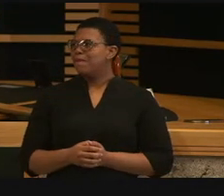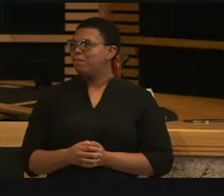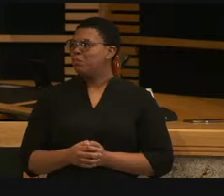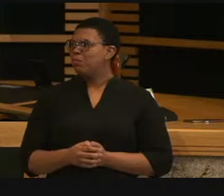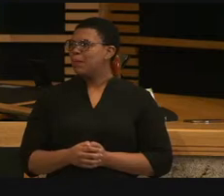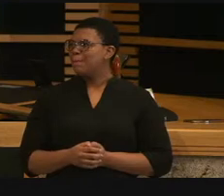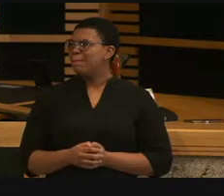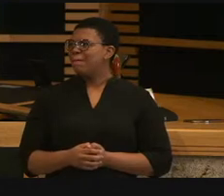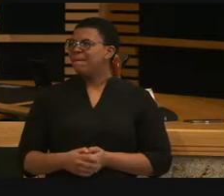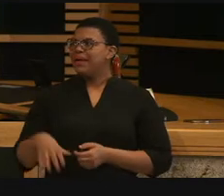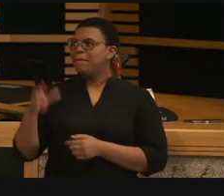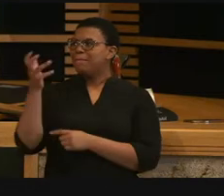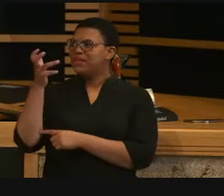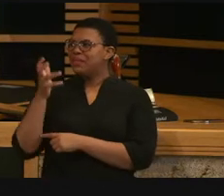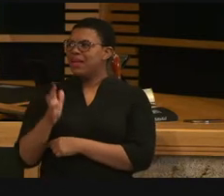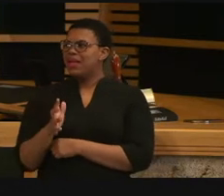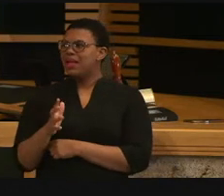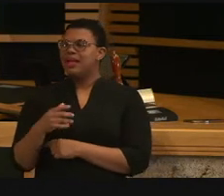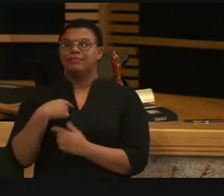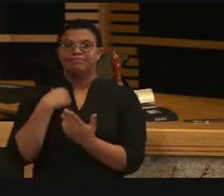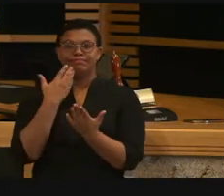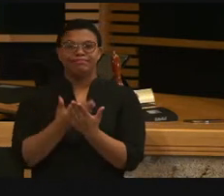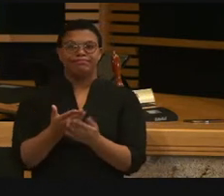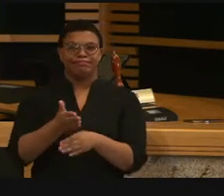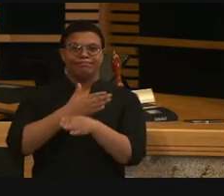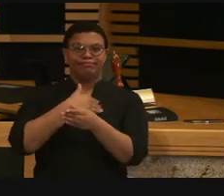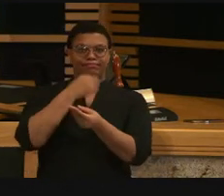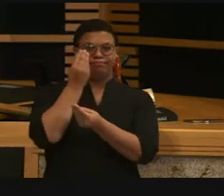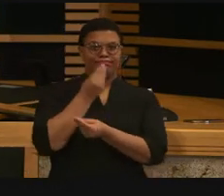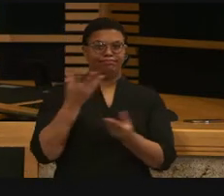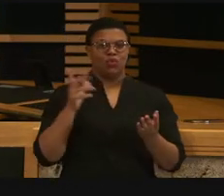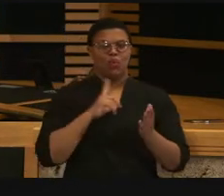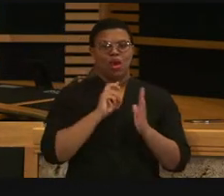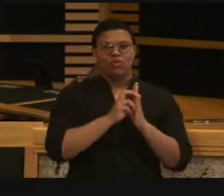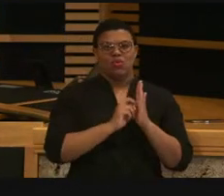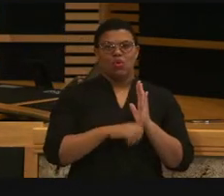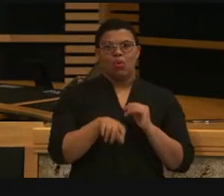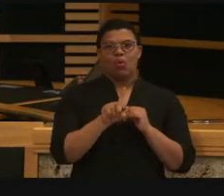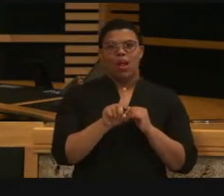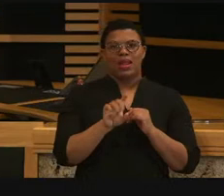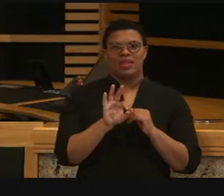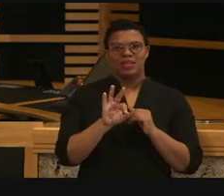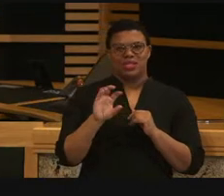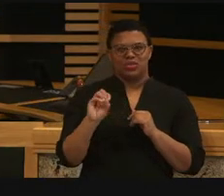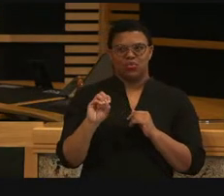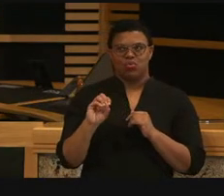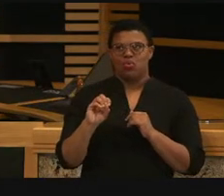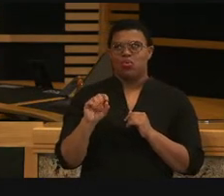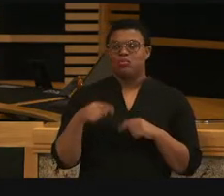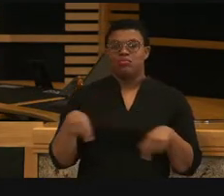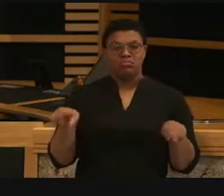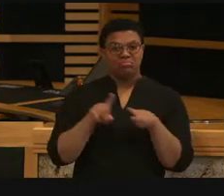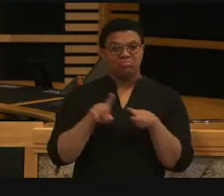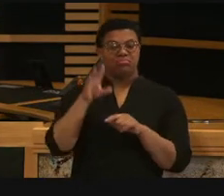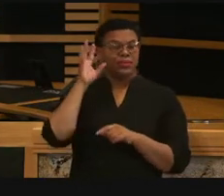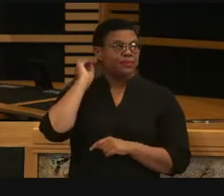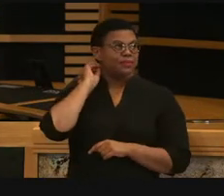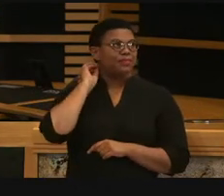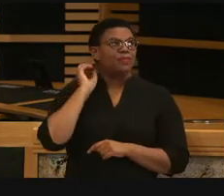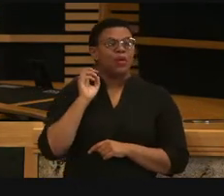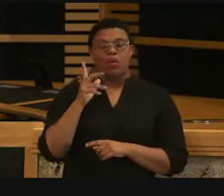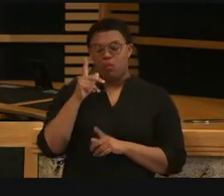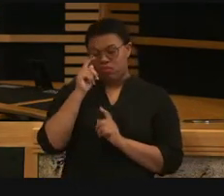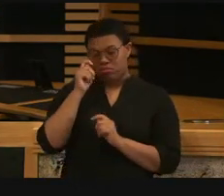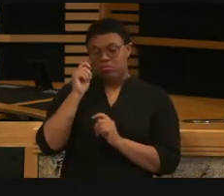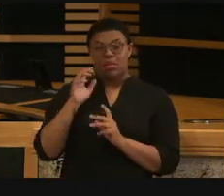Honorable Deputy Speaker, I move without notice in terms of Rule 130 that the House acknowledges that climate change